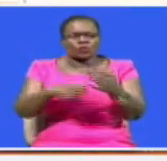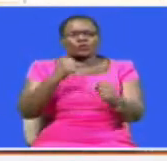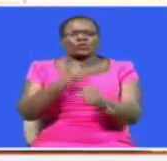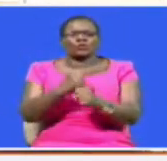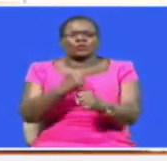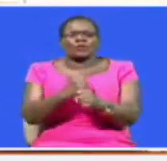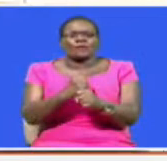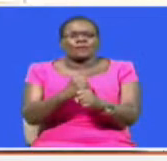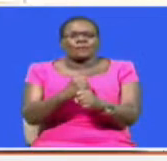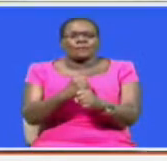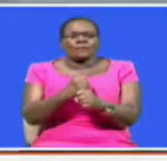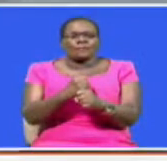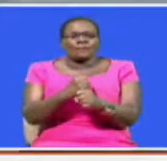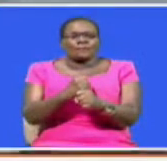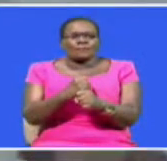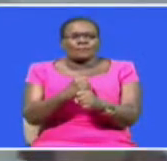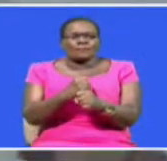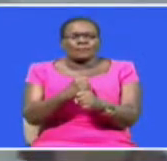doing.